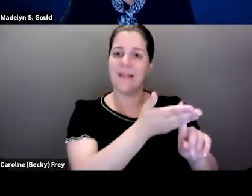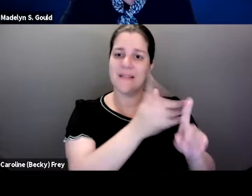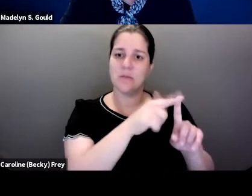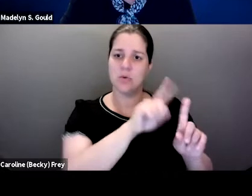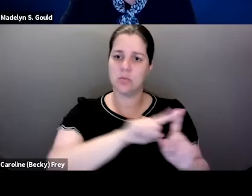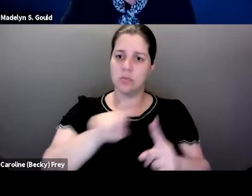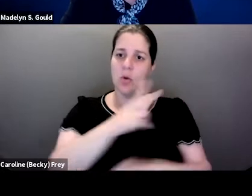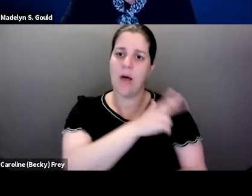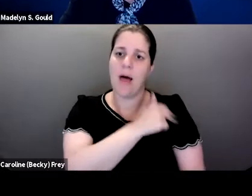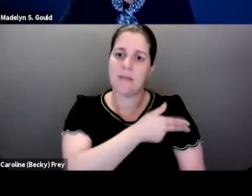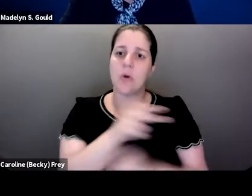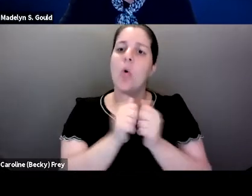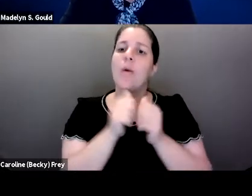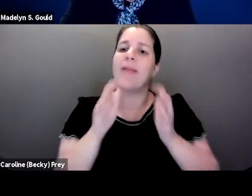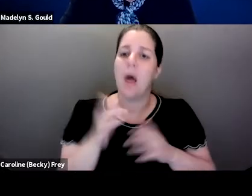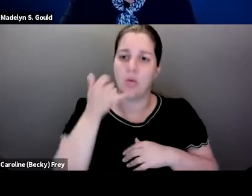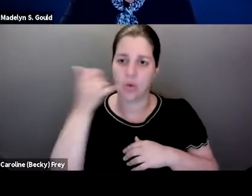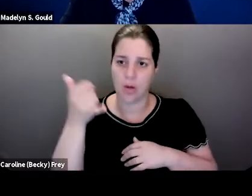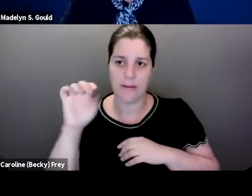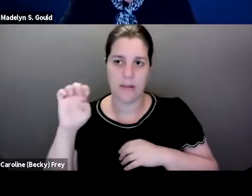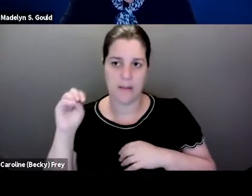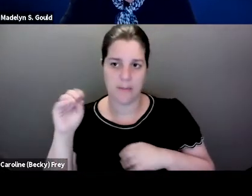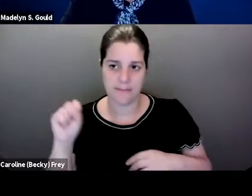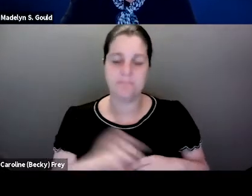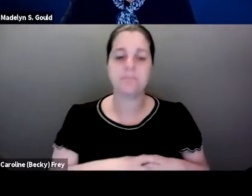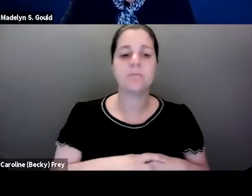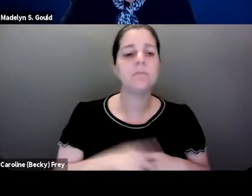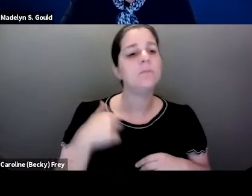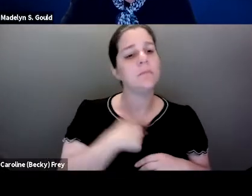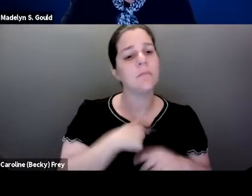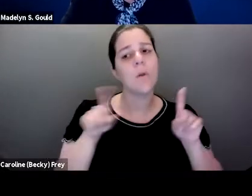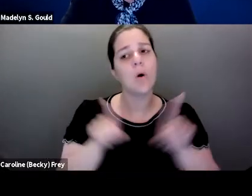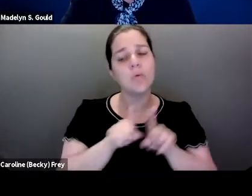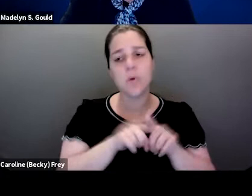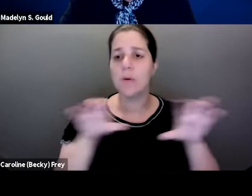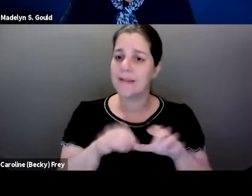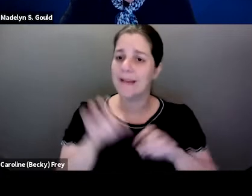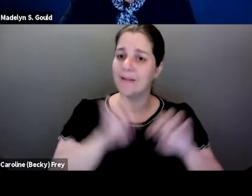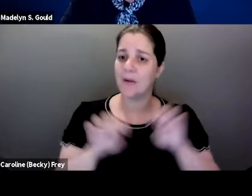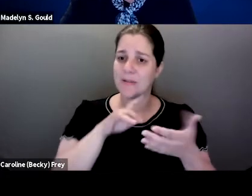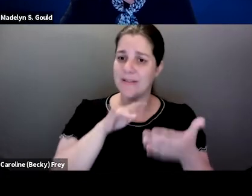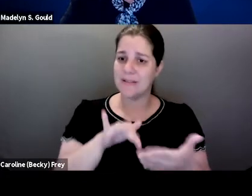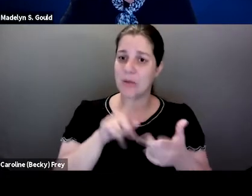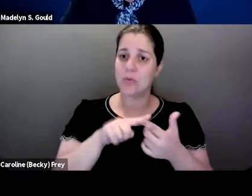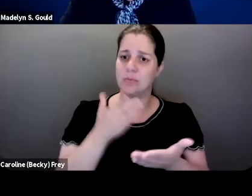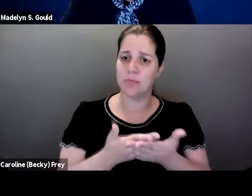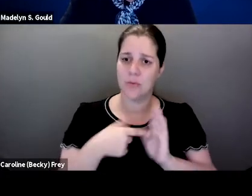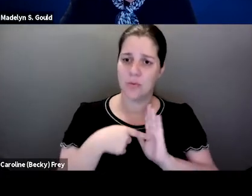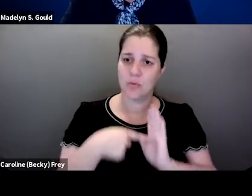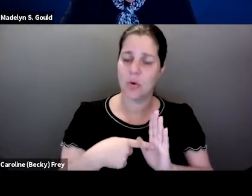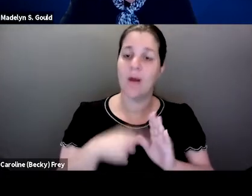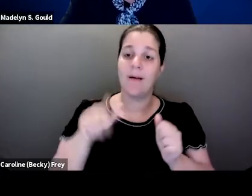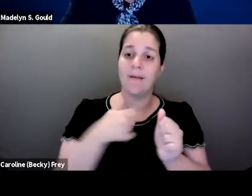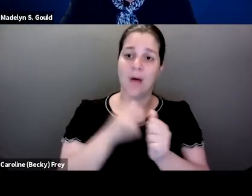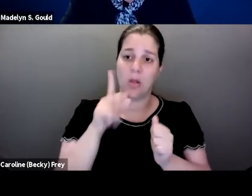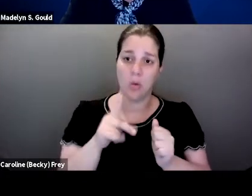an emergency service. We've also done evaluation studies that have shown that follow-up calls